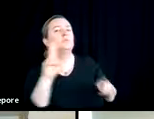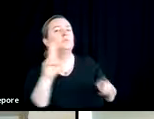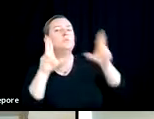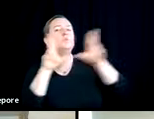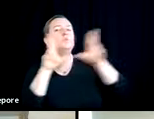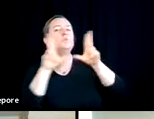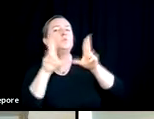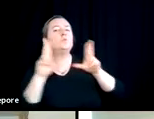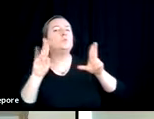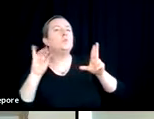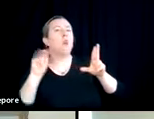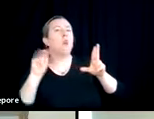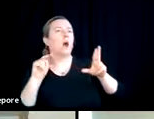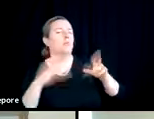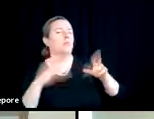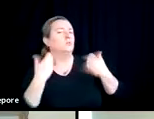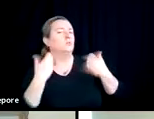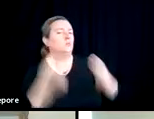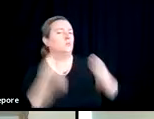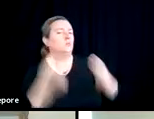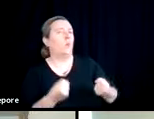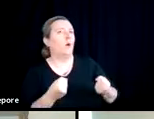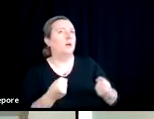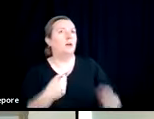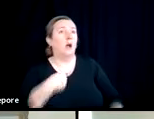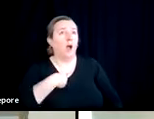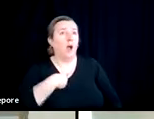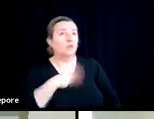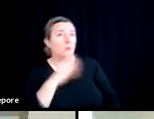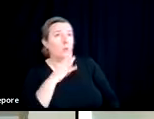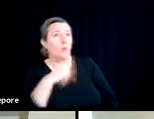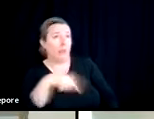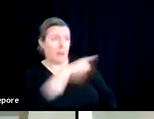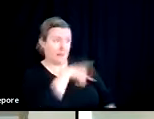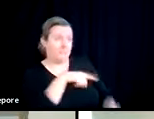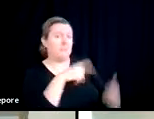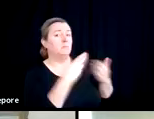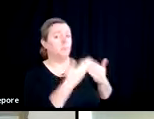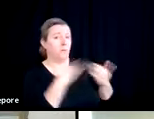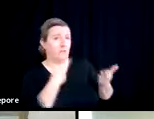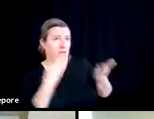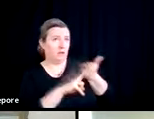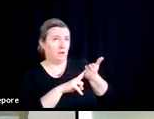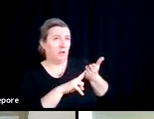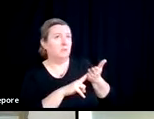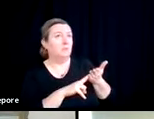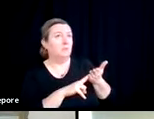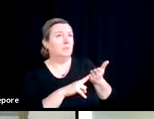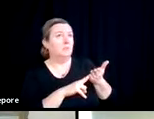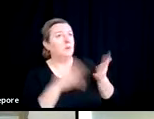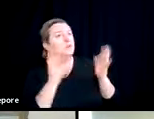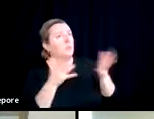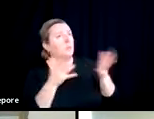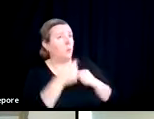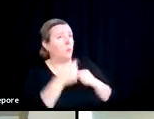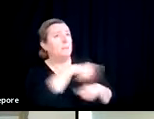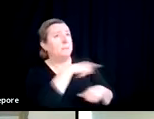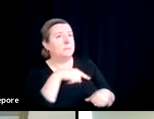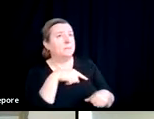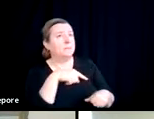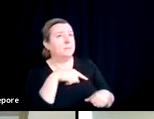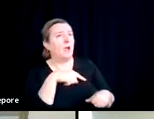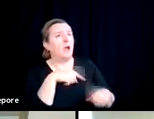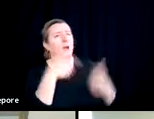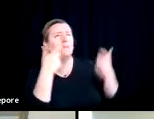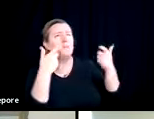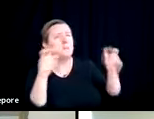just before I signed it with the biggest union, HPAE, and then reached out to them to make sure